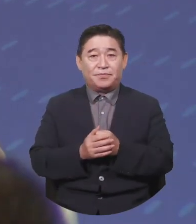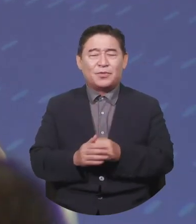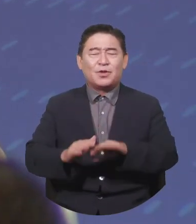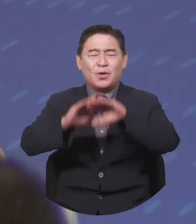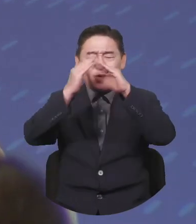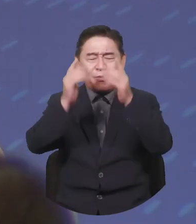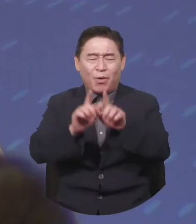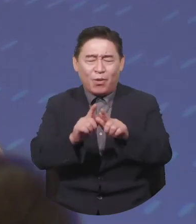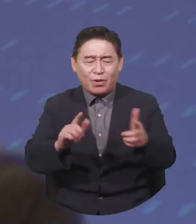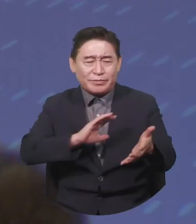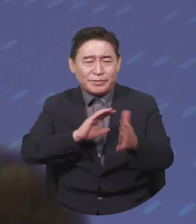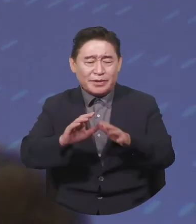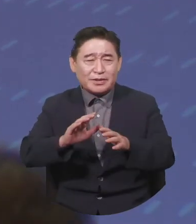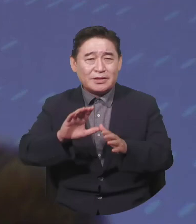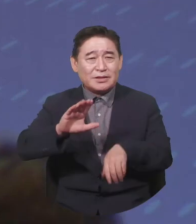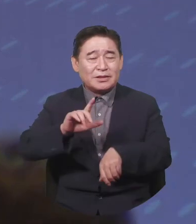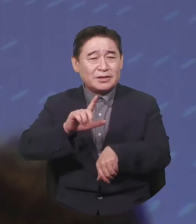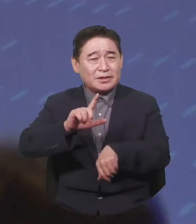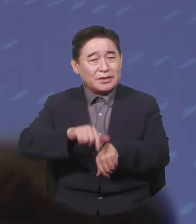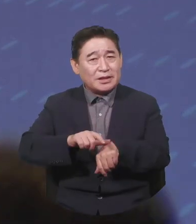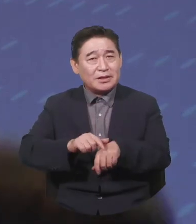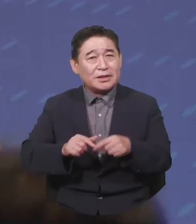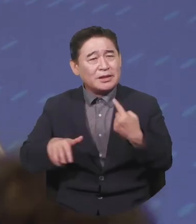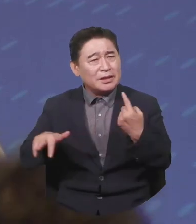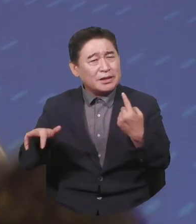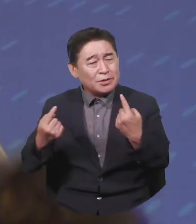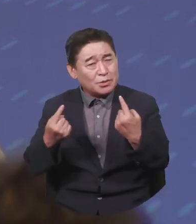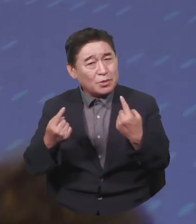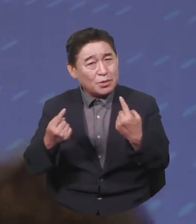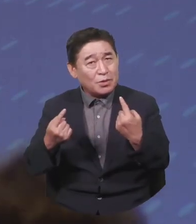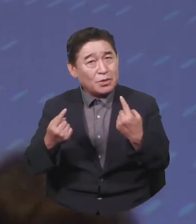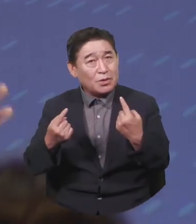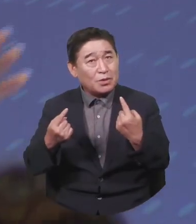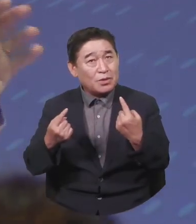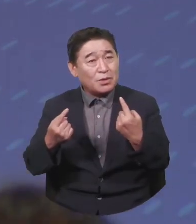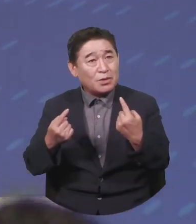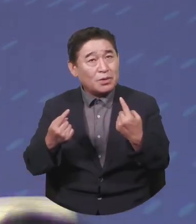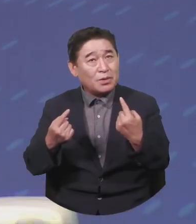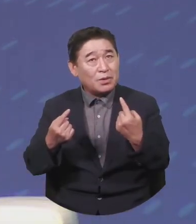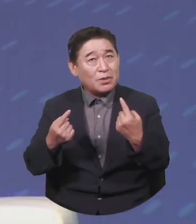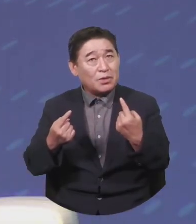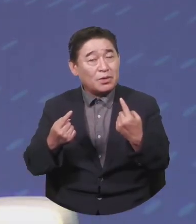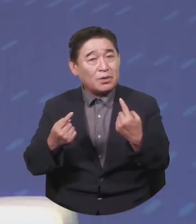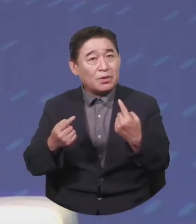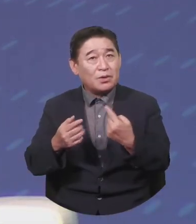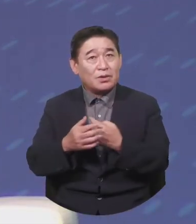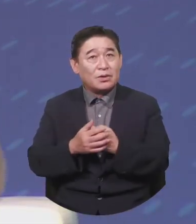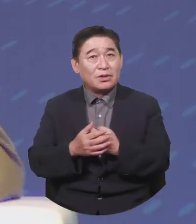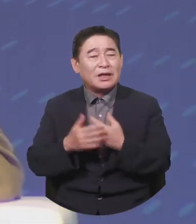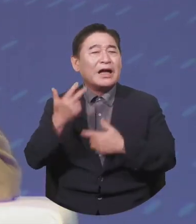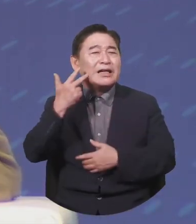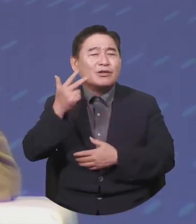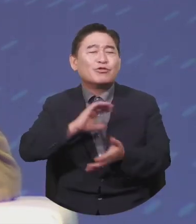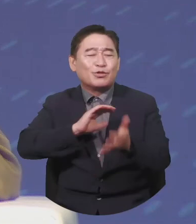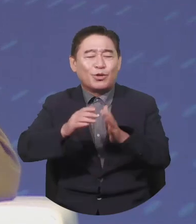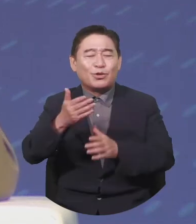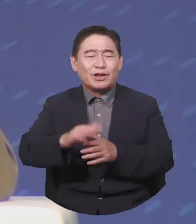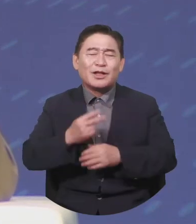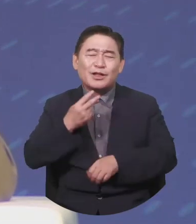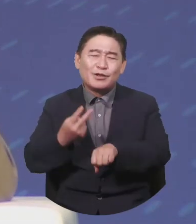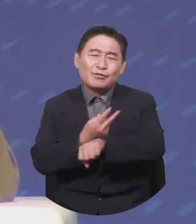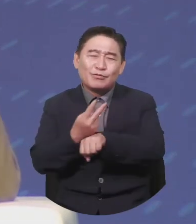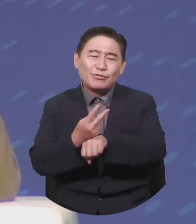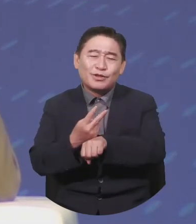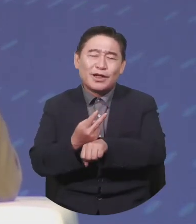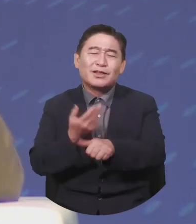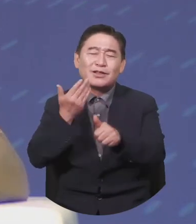we just discussed like less than 2 hours. So sorry about it to all speakers. I mean, it's not enough time. So